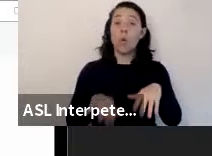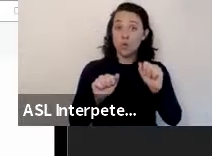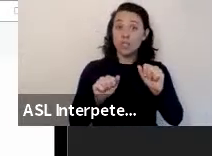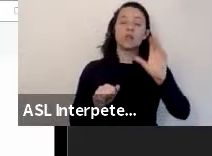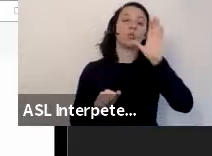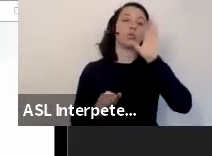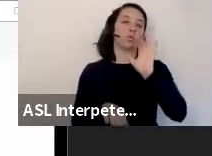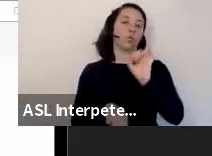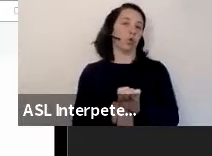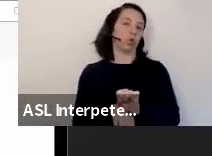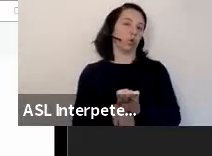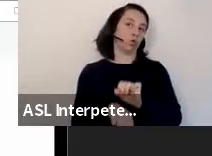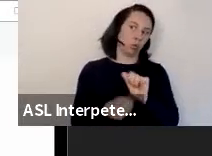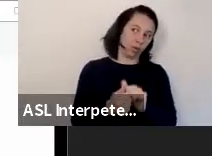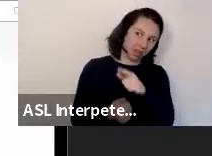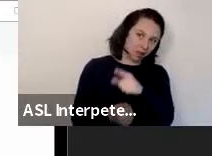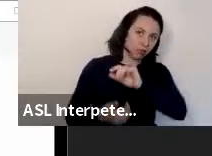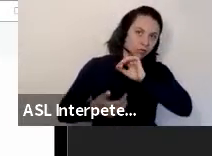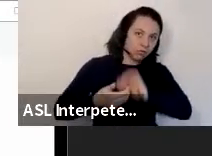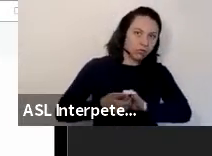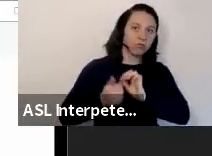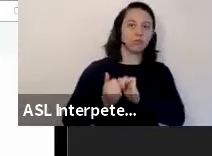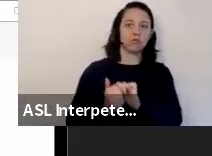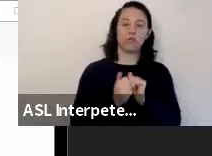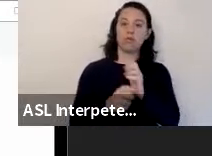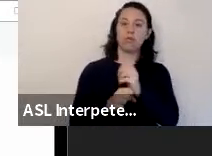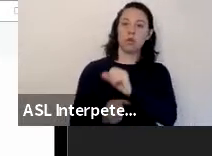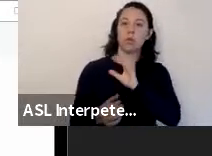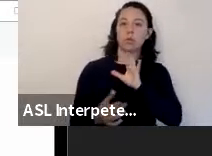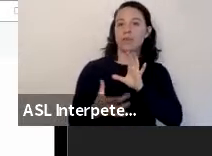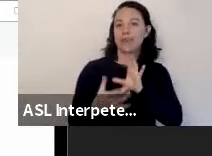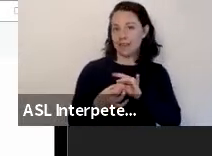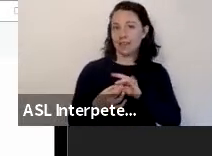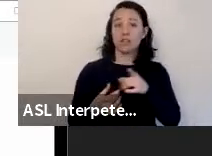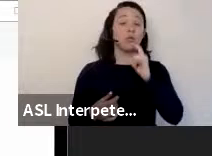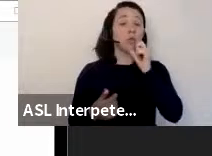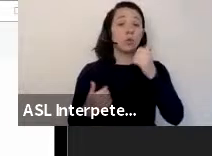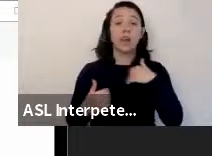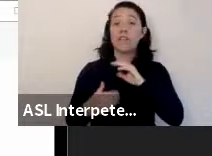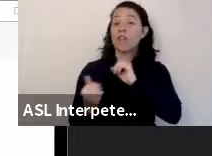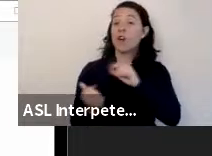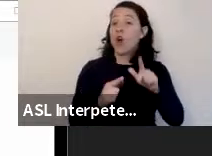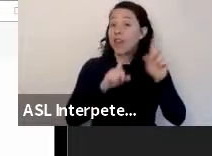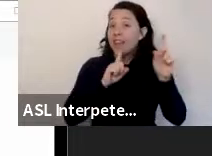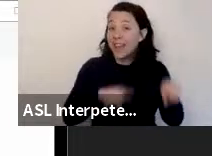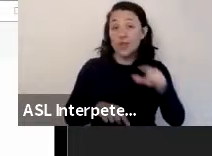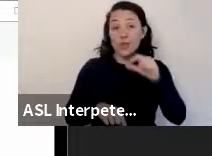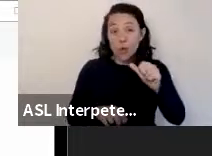with you and get you connected. We don't have all the answers, but we are figuring it out.